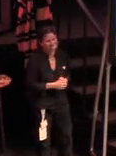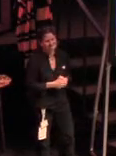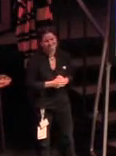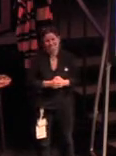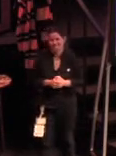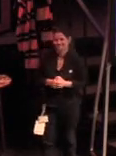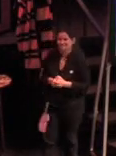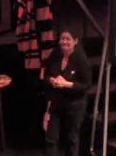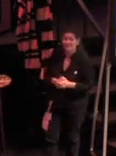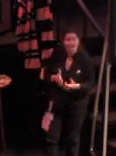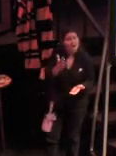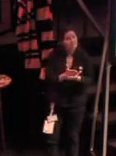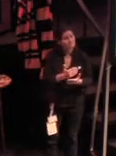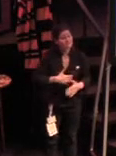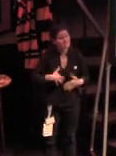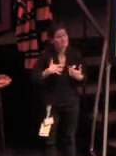I feel privileged. And